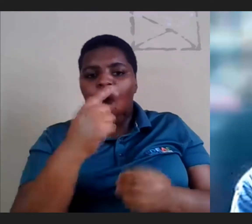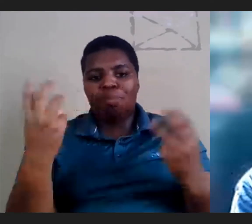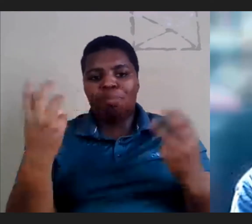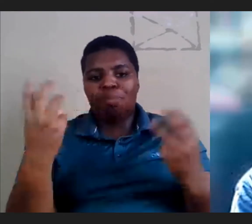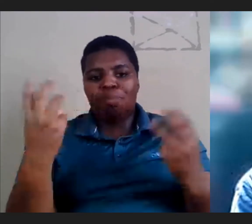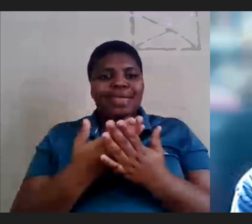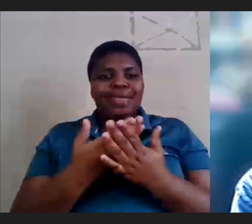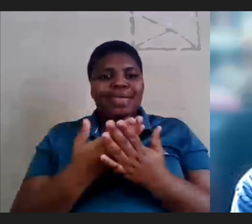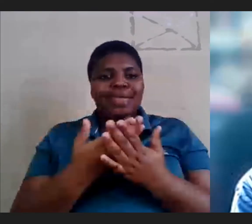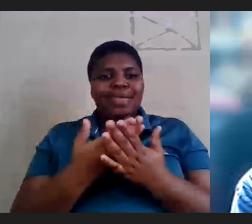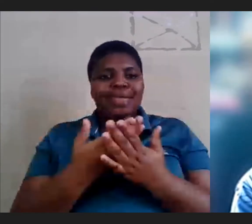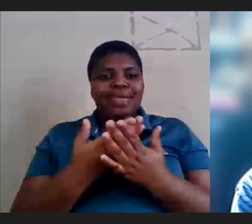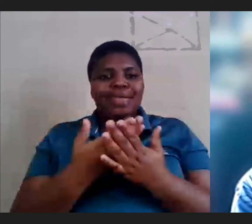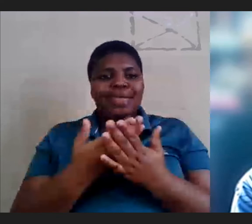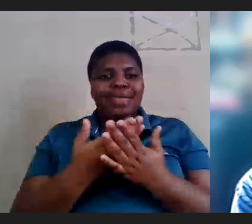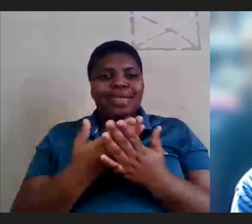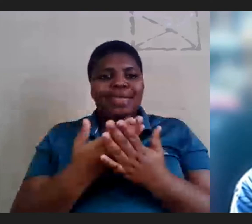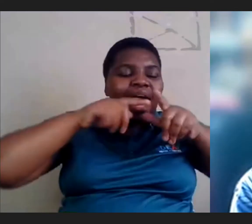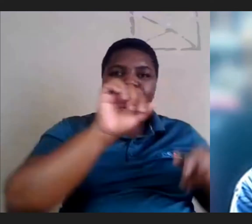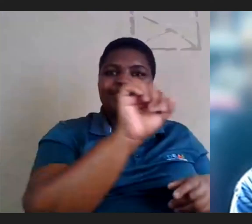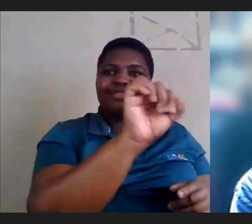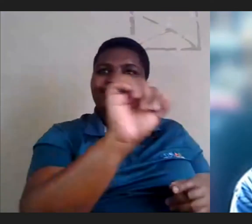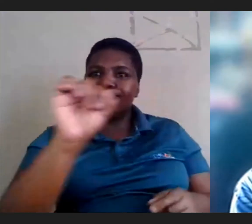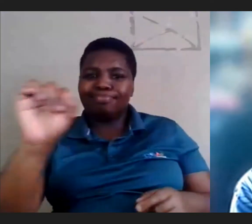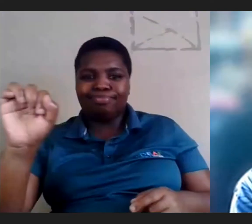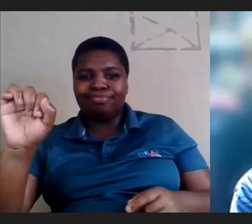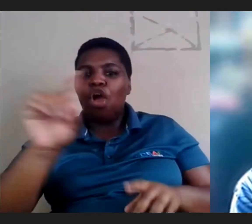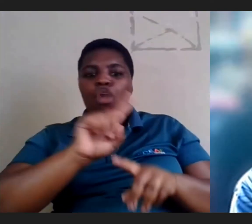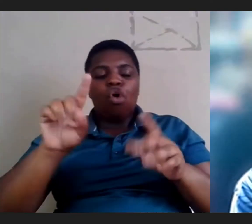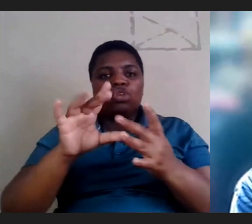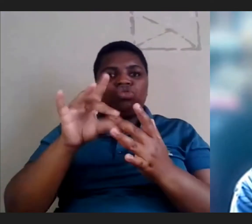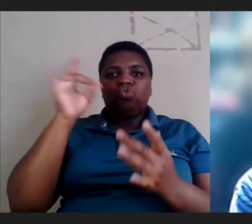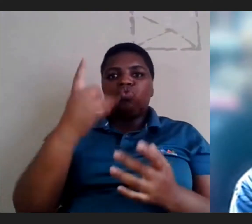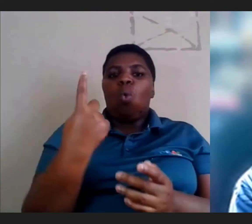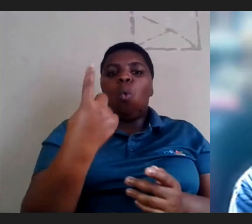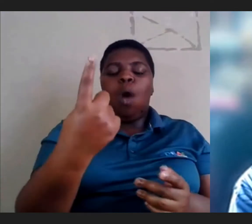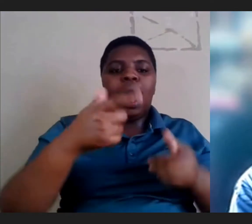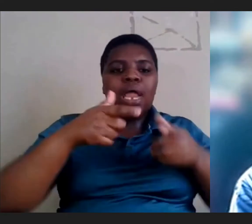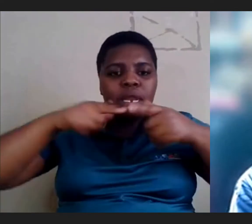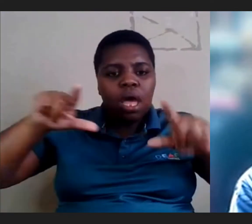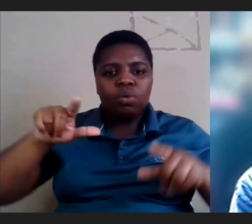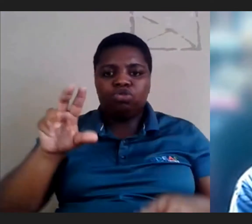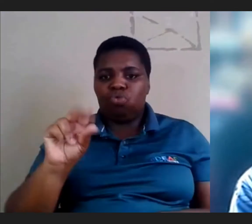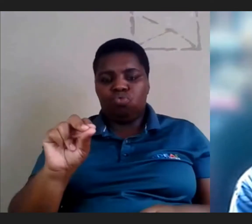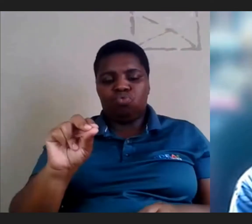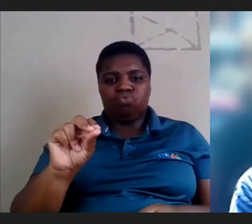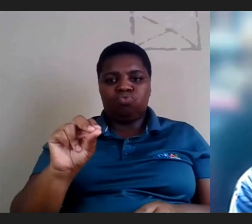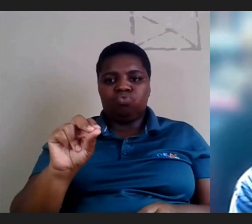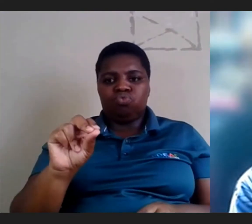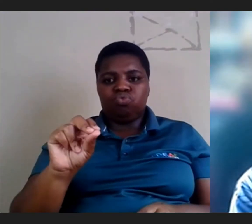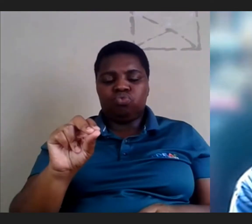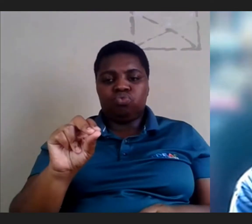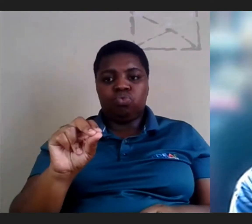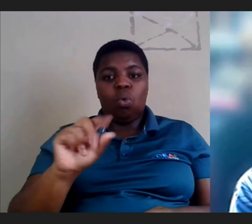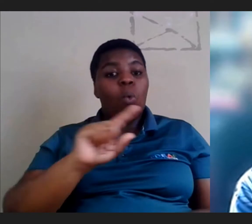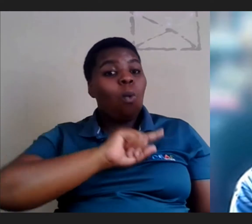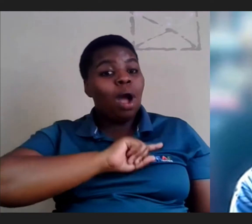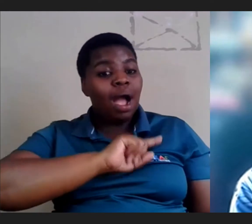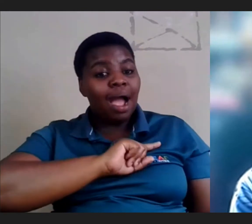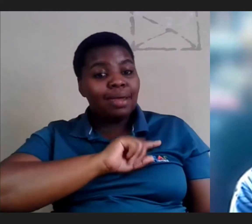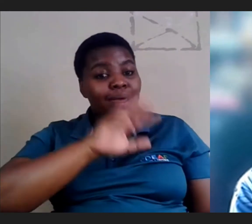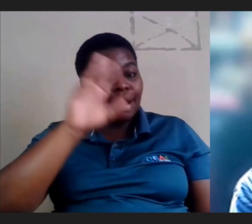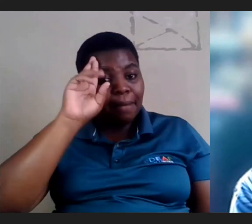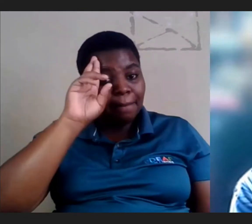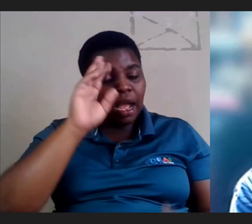It may well then become a challenge for those people who cannot see, because the language would